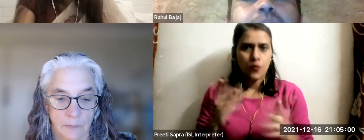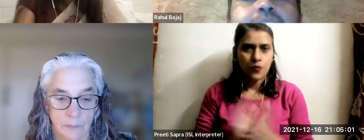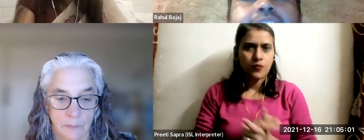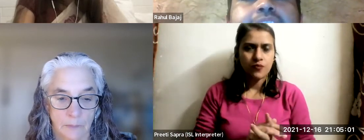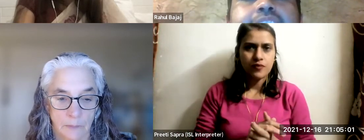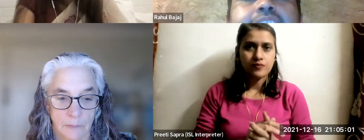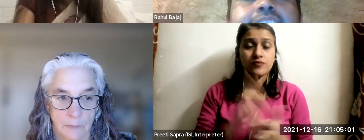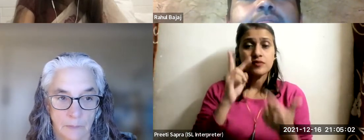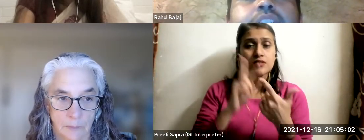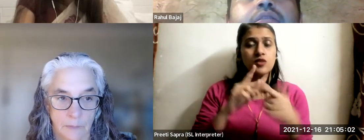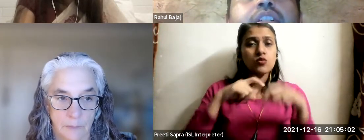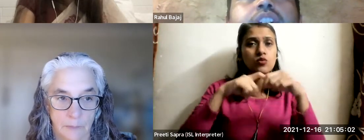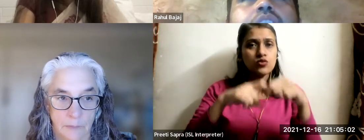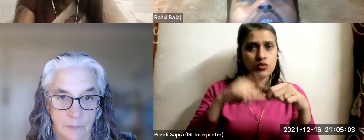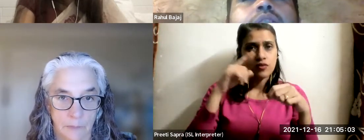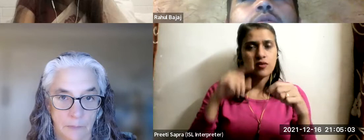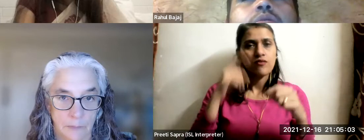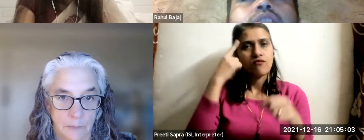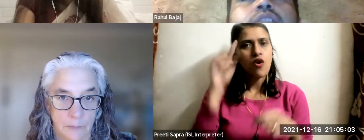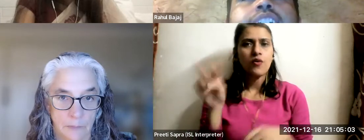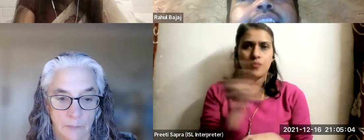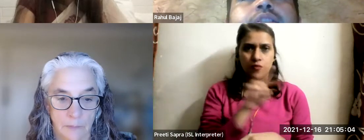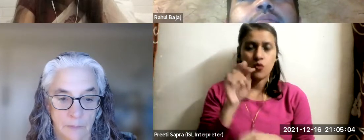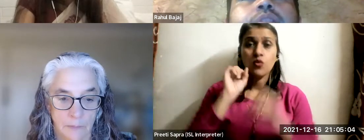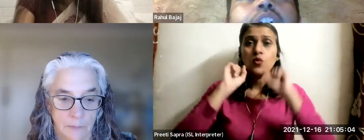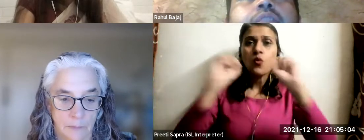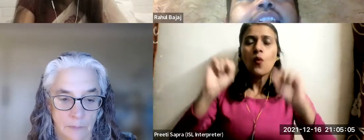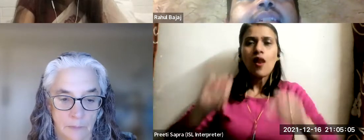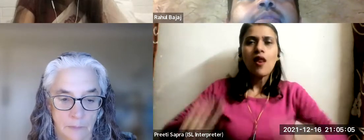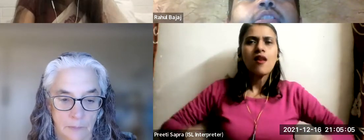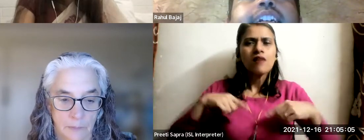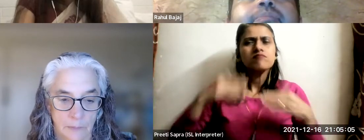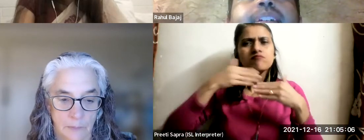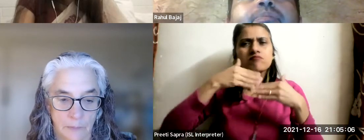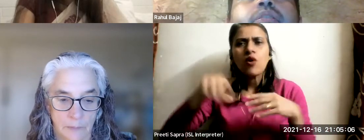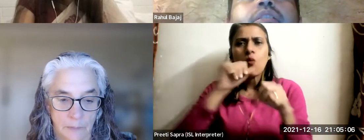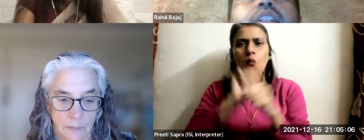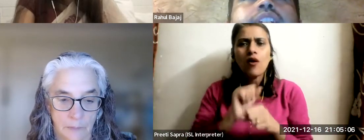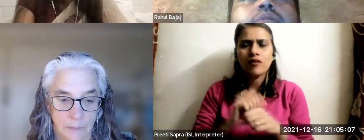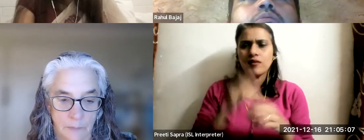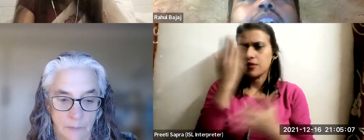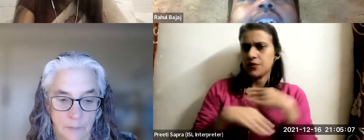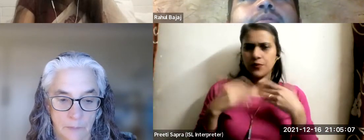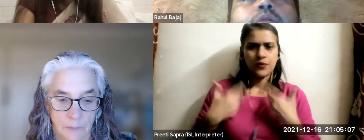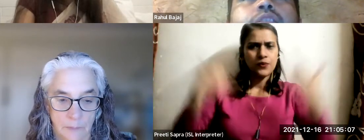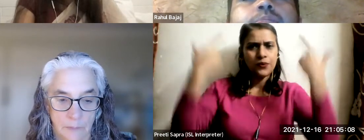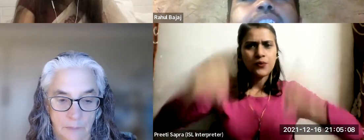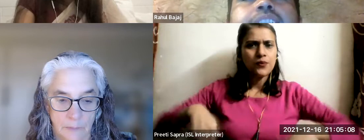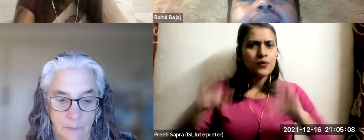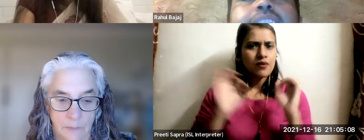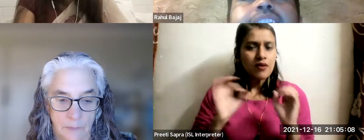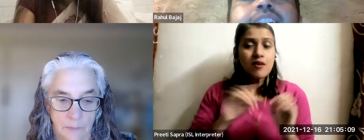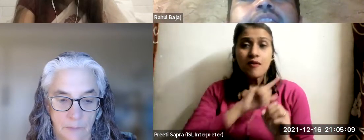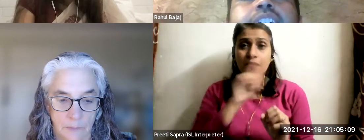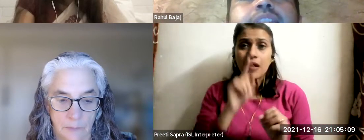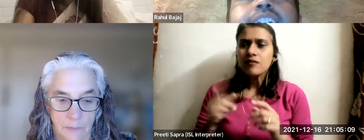for Shilpi and Lainey about your own journeys in terms of how, as able-bodied people, you came to occupy